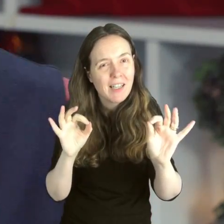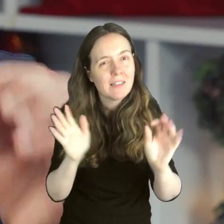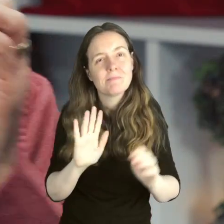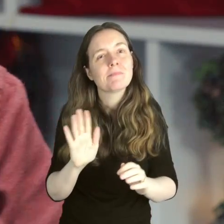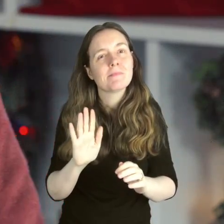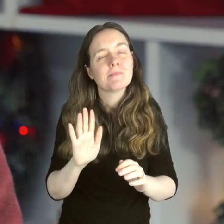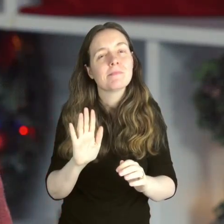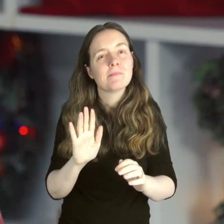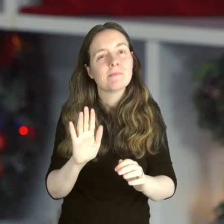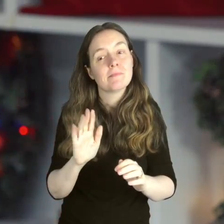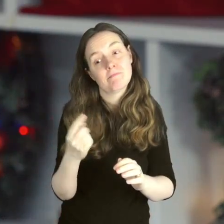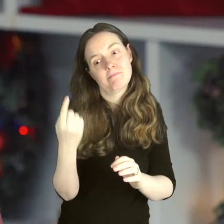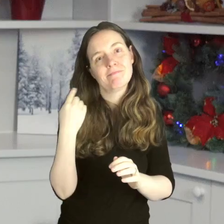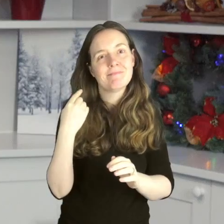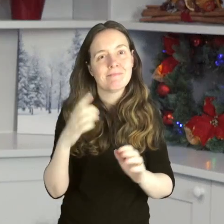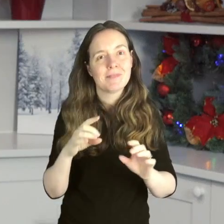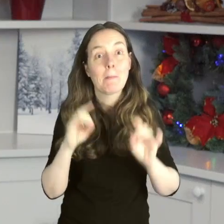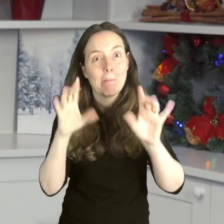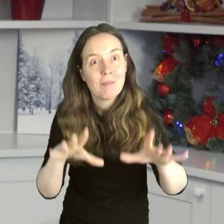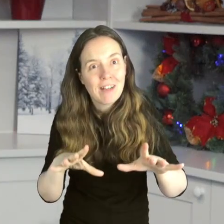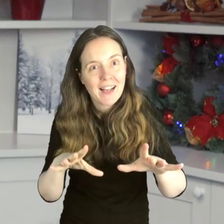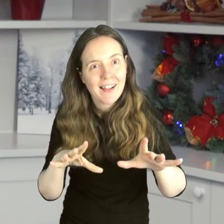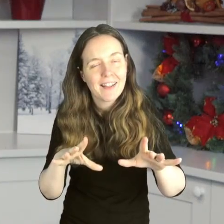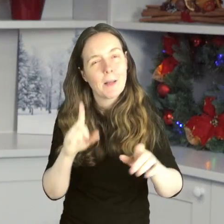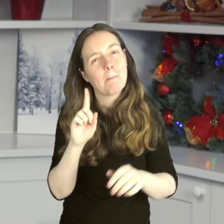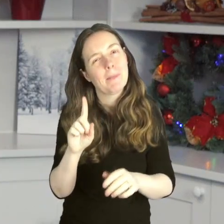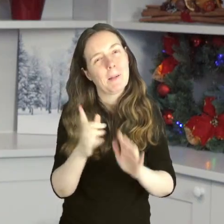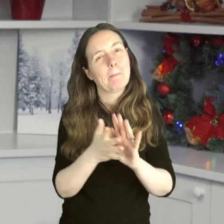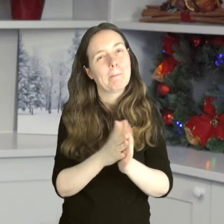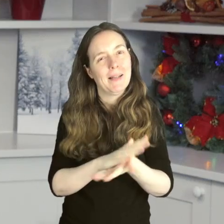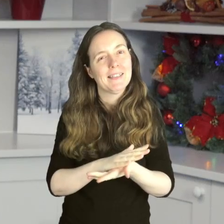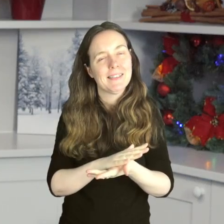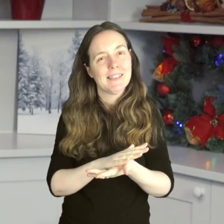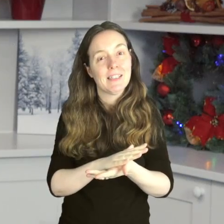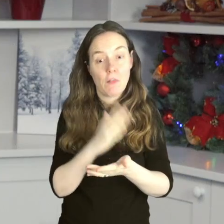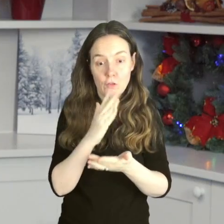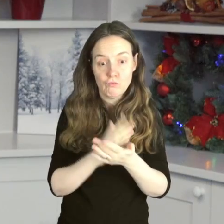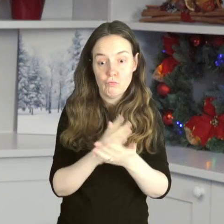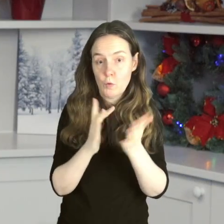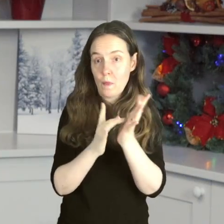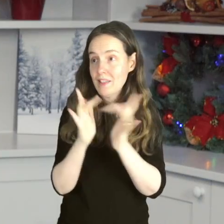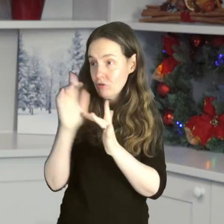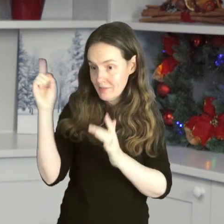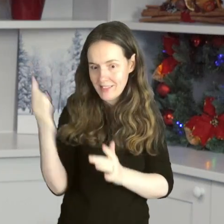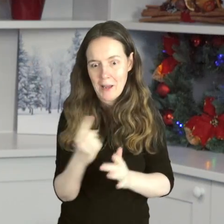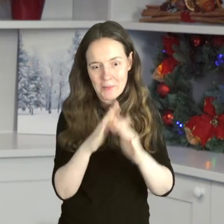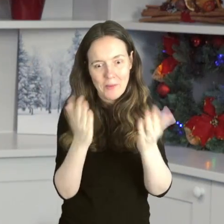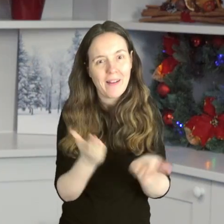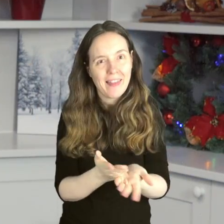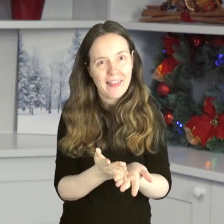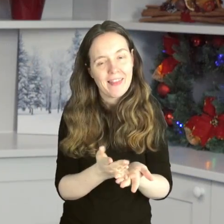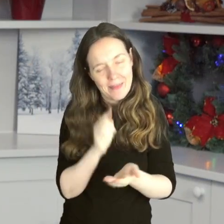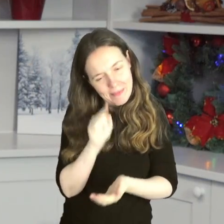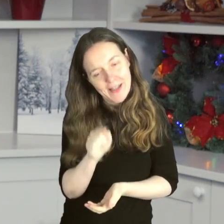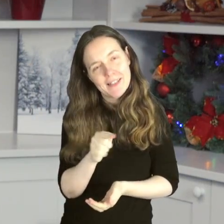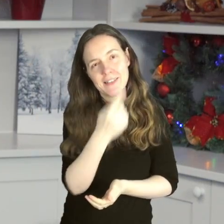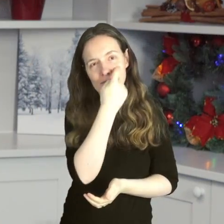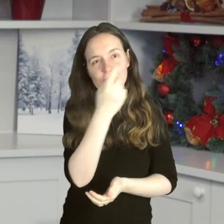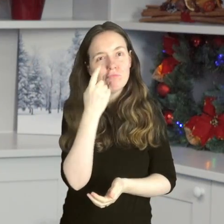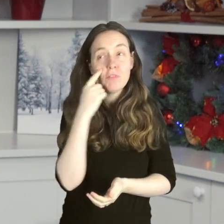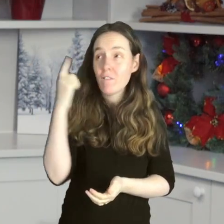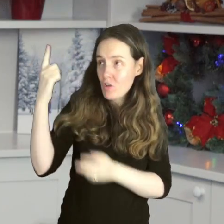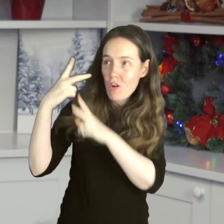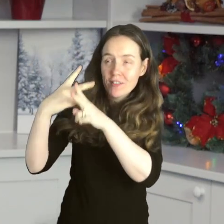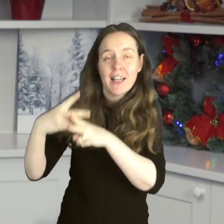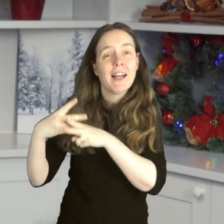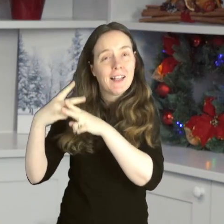miraculous, but messy. The truth that Jesus came to earth is the proof that God